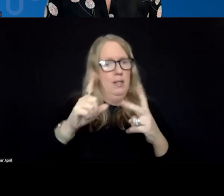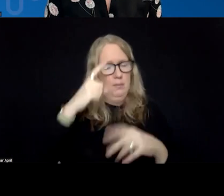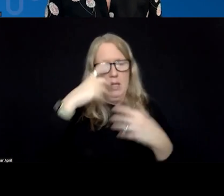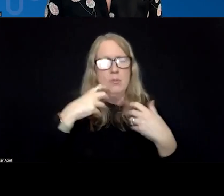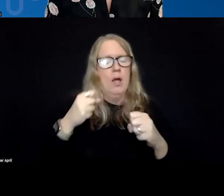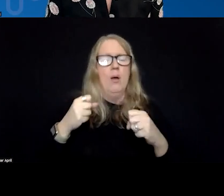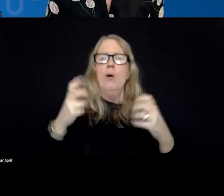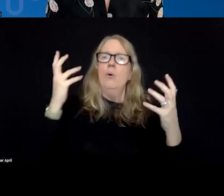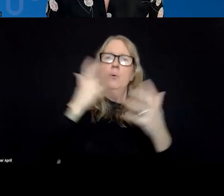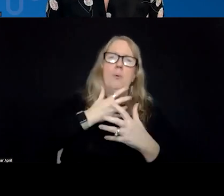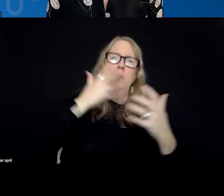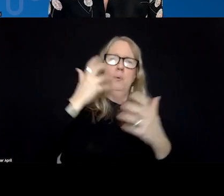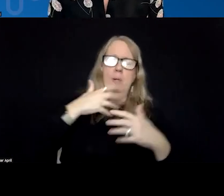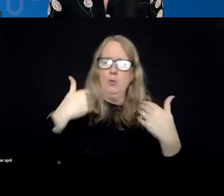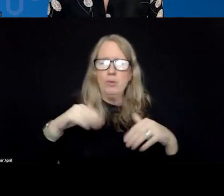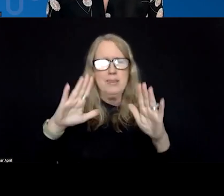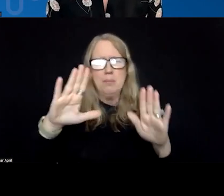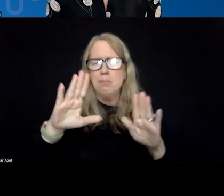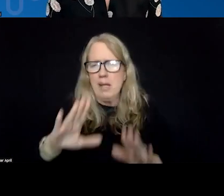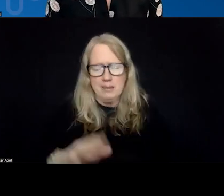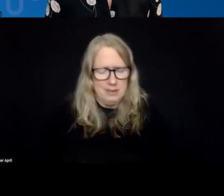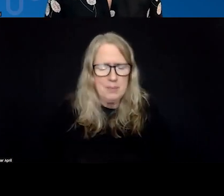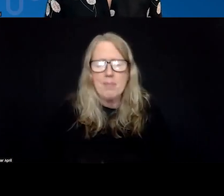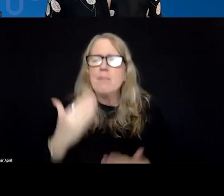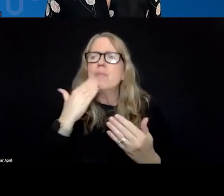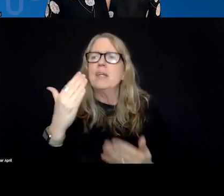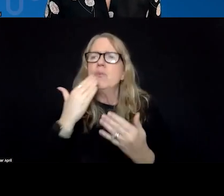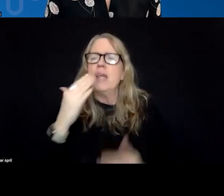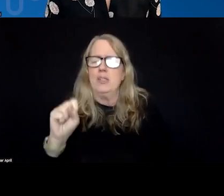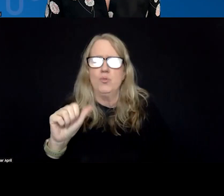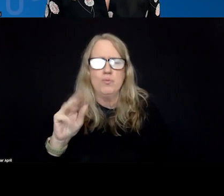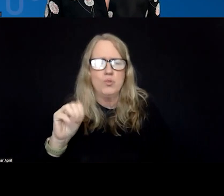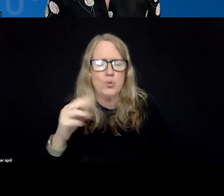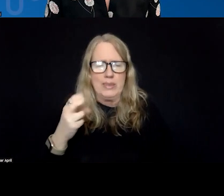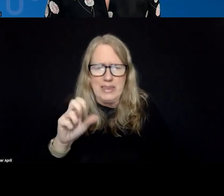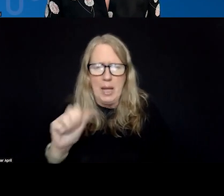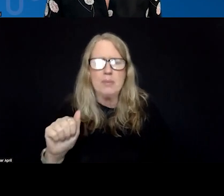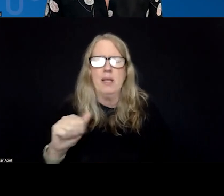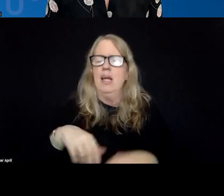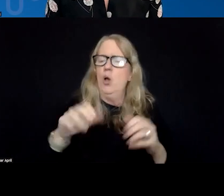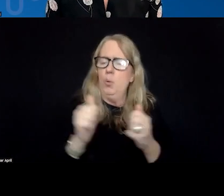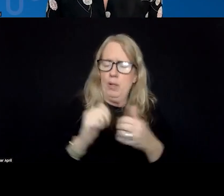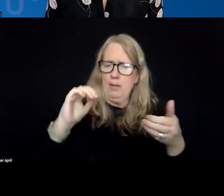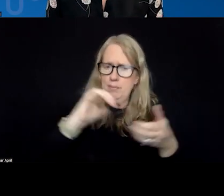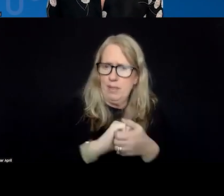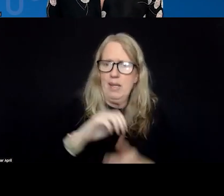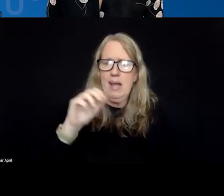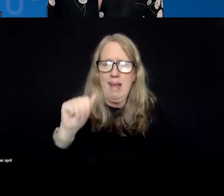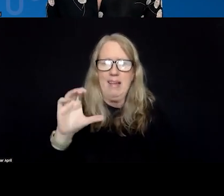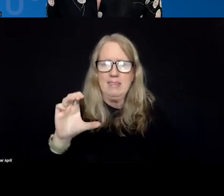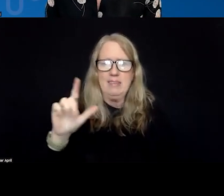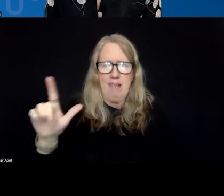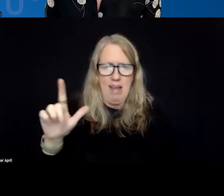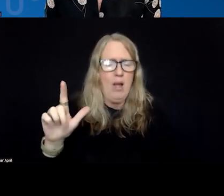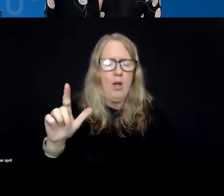really amazing, and we're super grateful to SAMHSA for really joining in lockstep with ACL in this effort. And